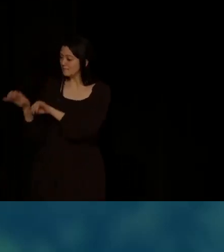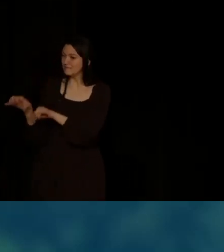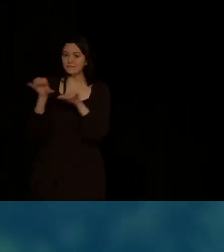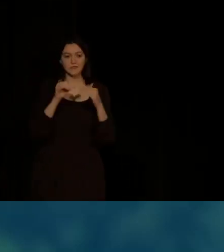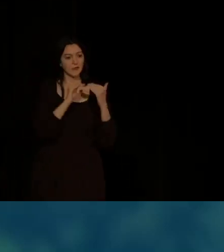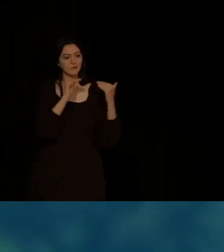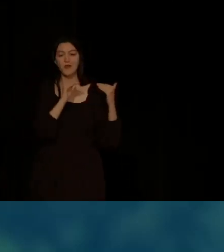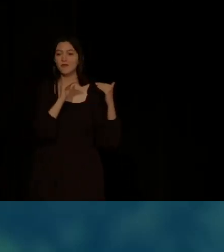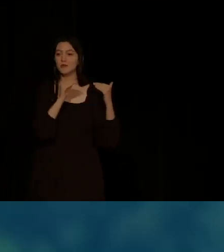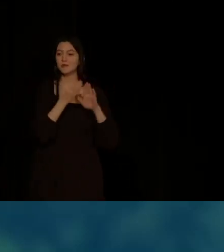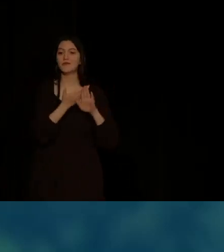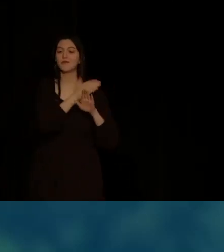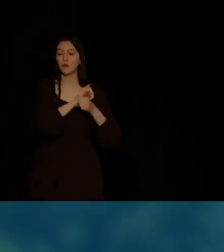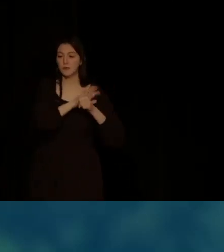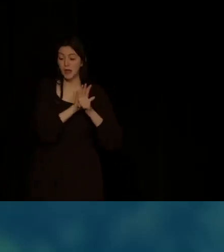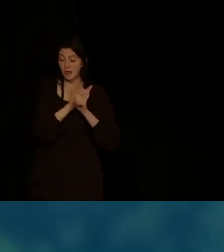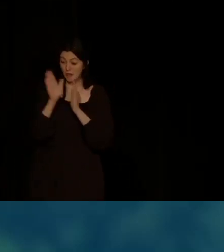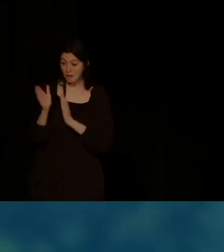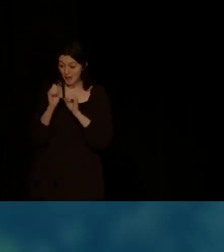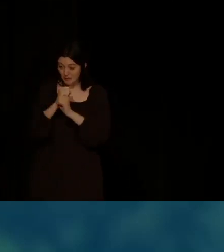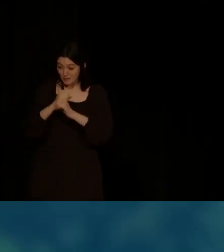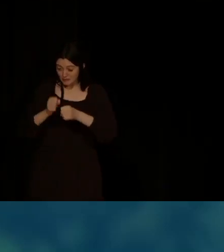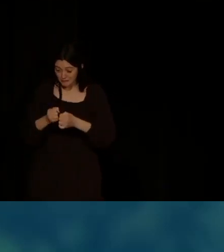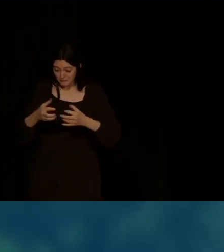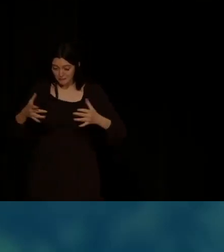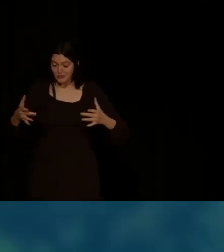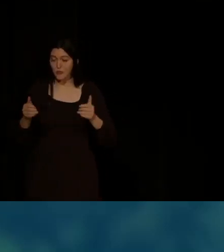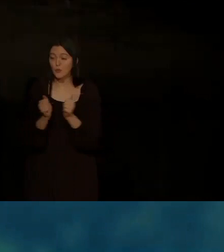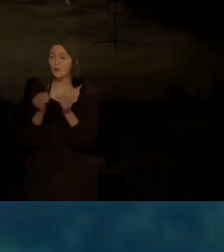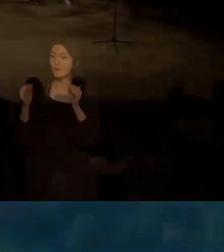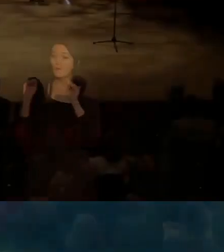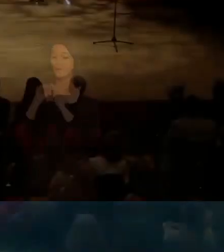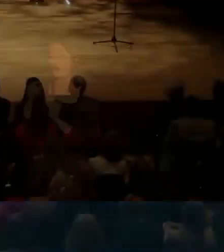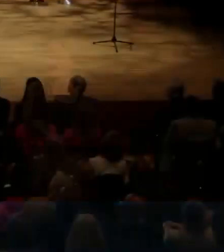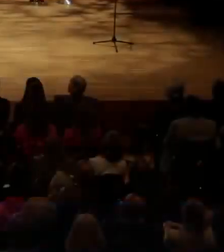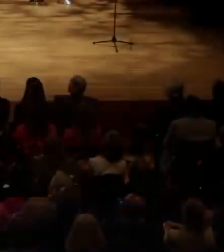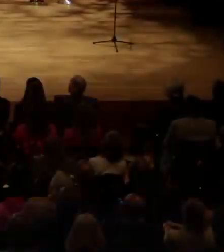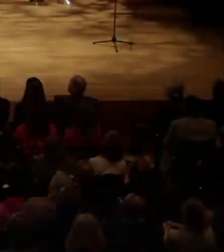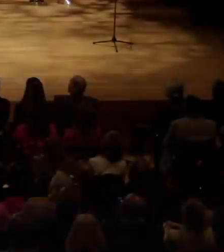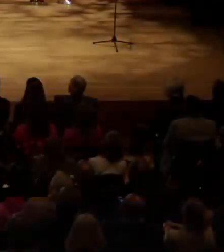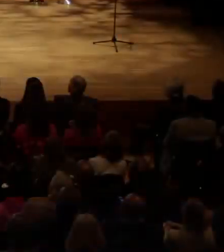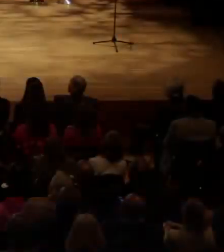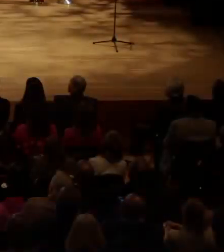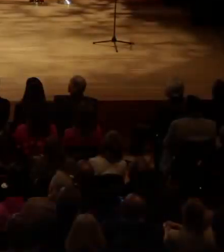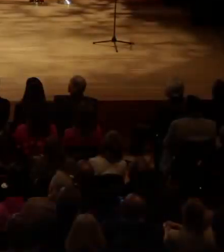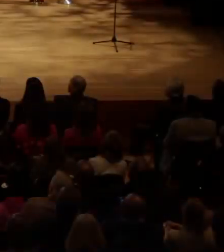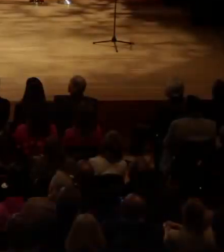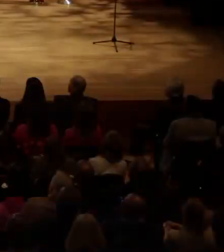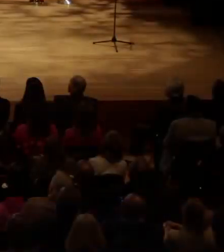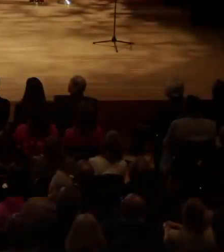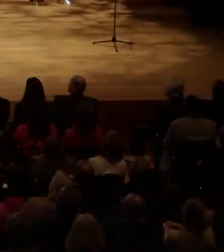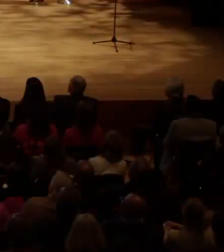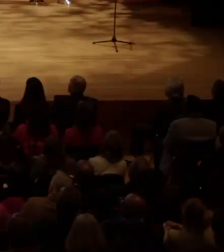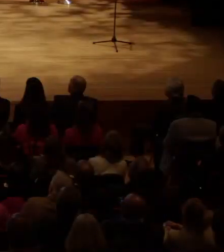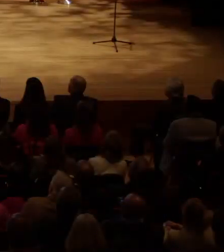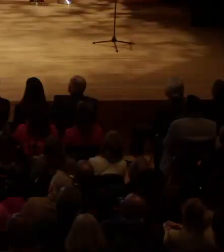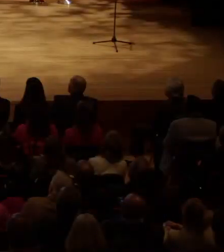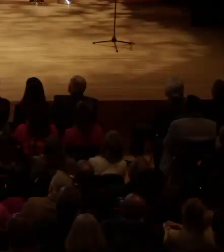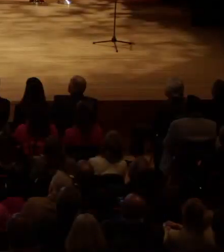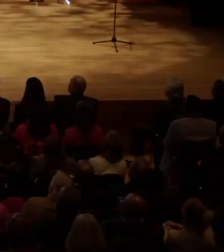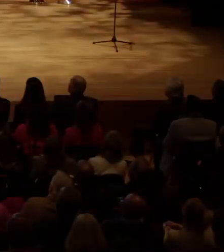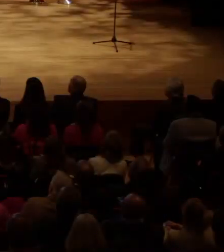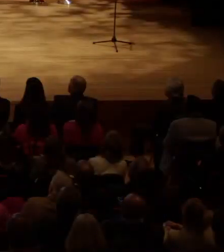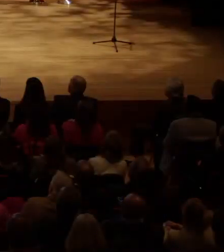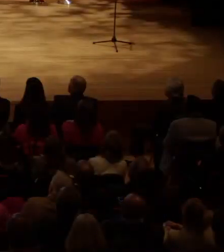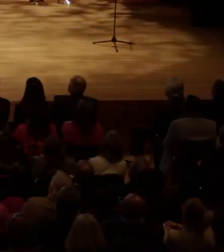plan to expand the airport here in North County with more gates is well underway. Flights to Europe are going well, with